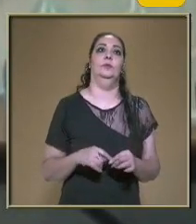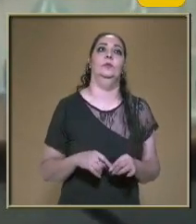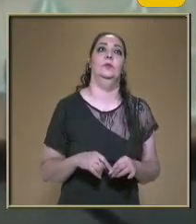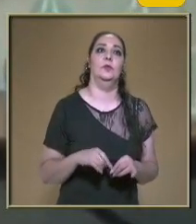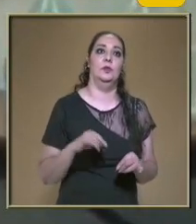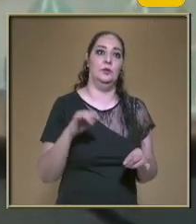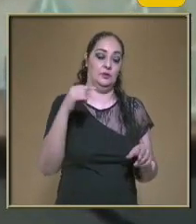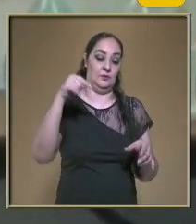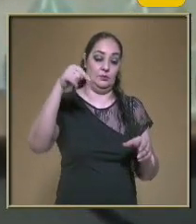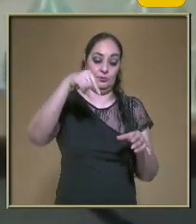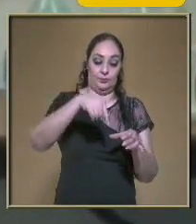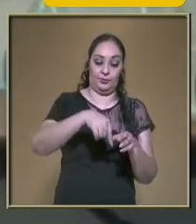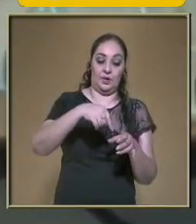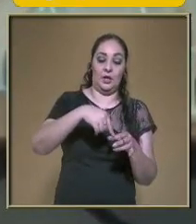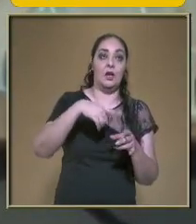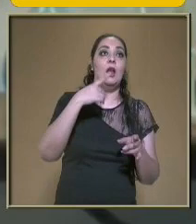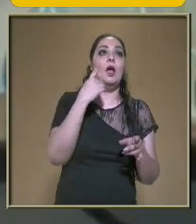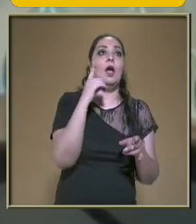dip it in the water,